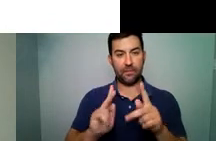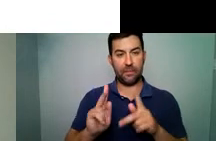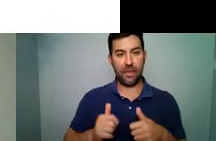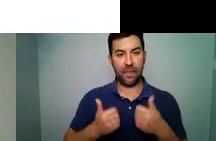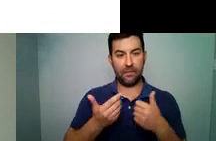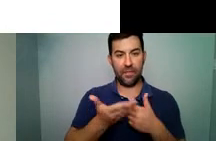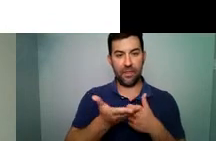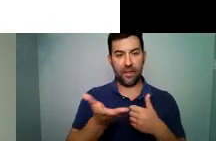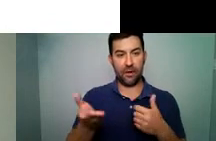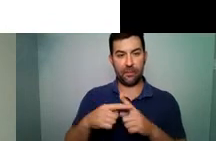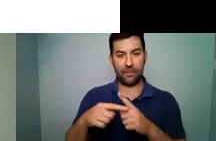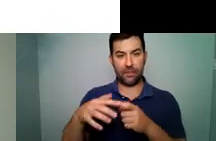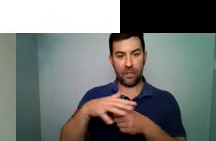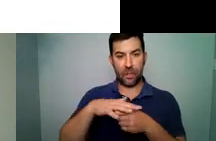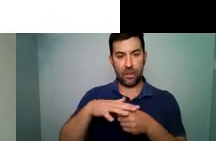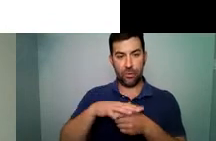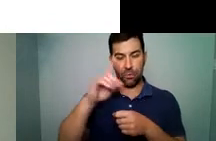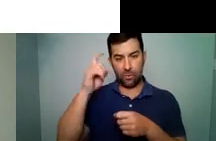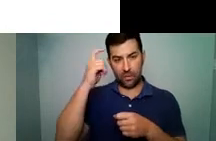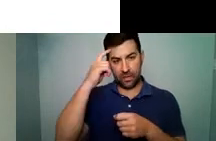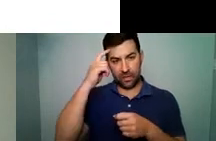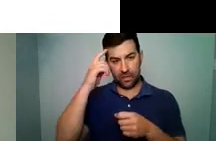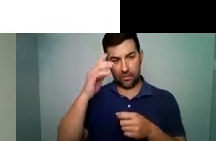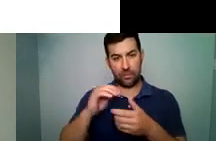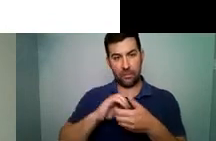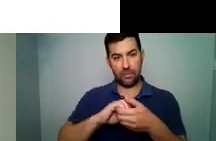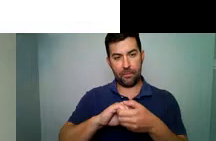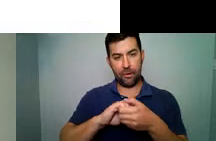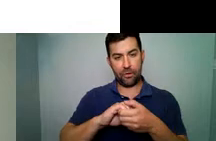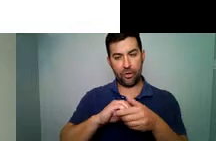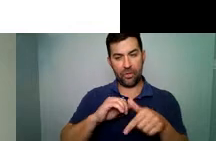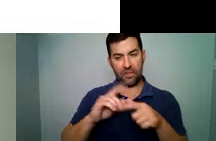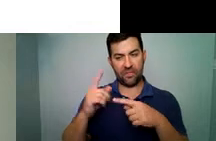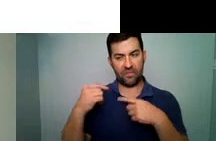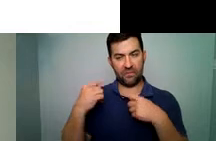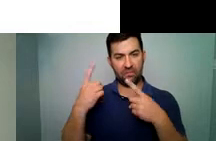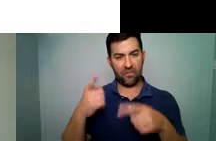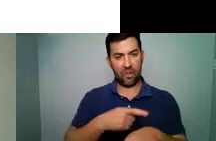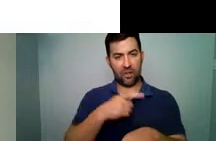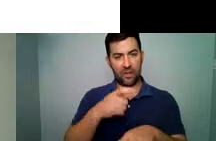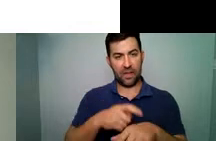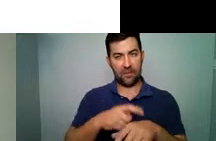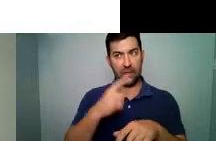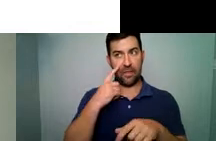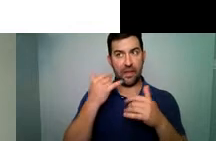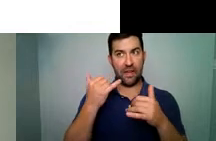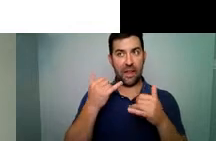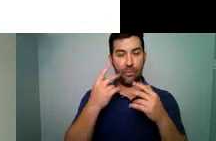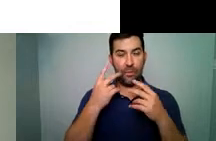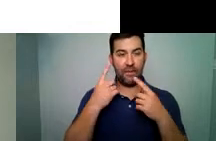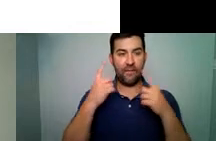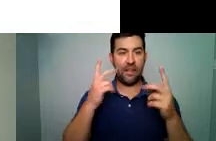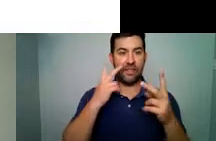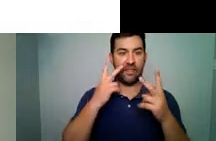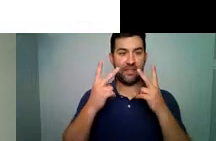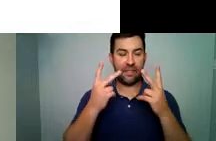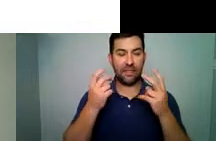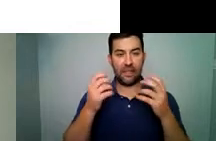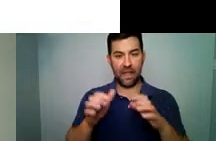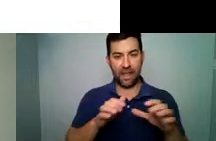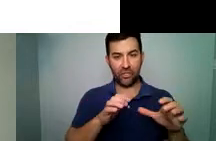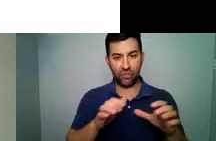the local government. Partnered on this for a while now, and I think we're finally seeing a lot of action on a number of